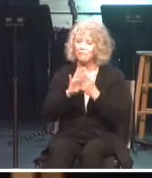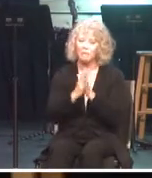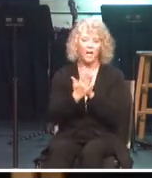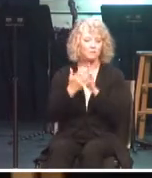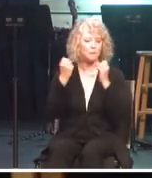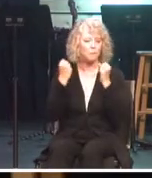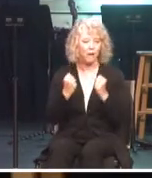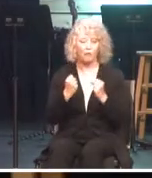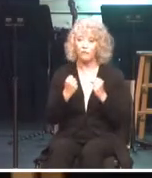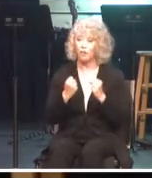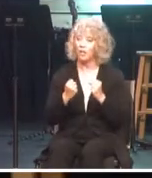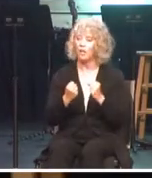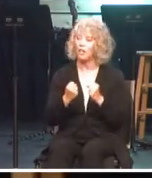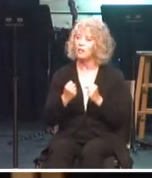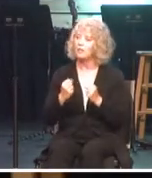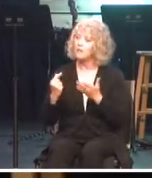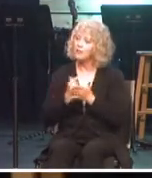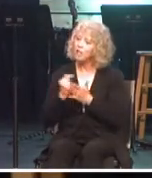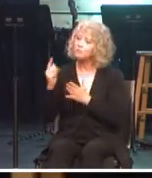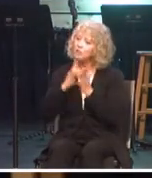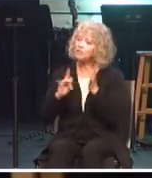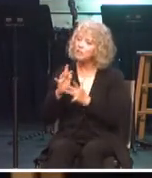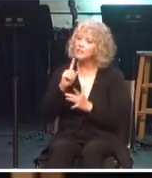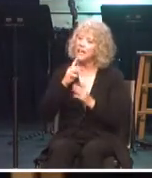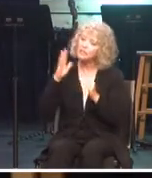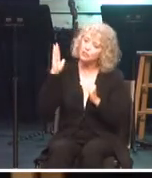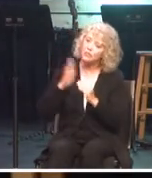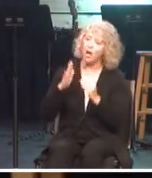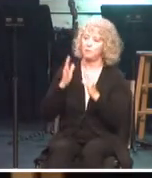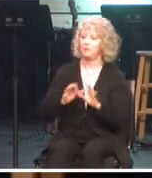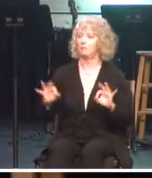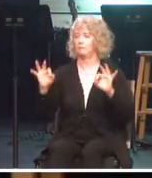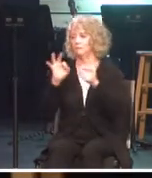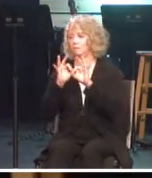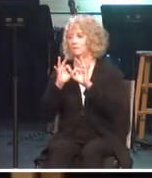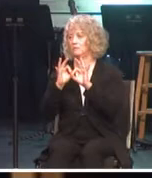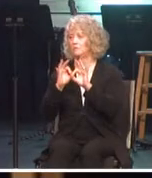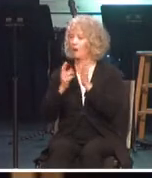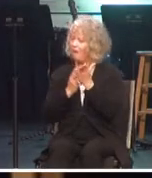The gospel of Jesus is the most important message, the most vital truth.